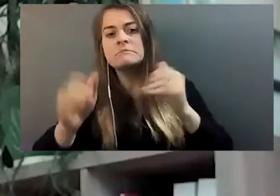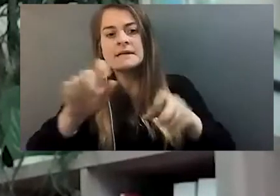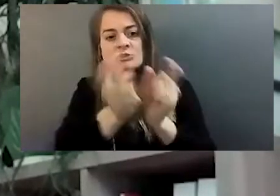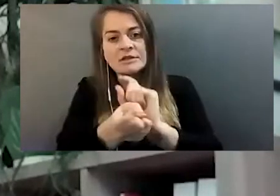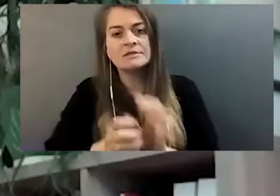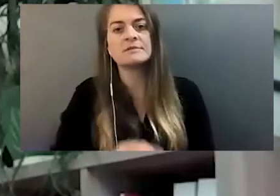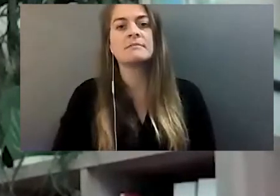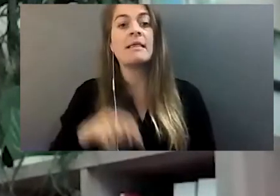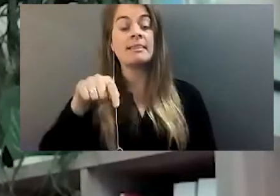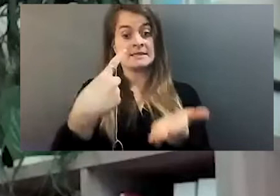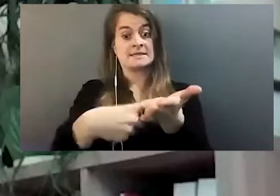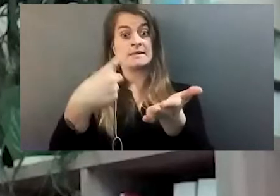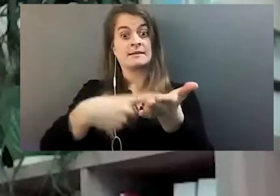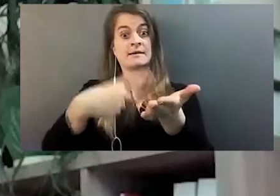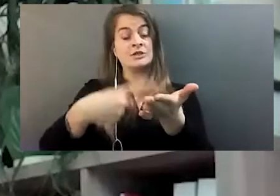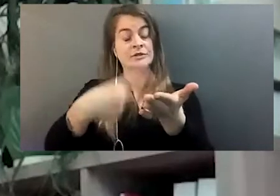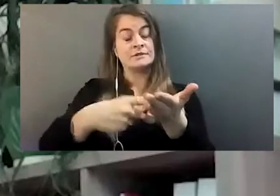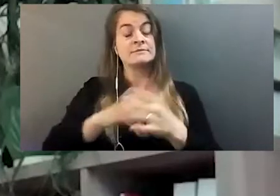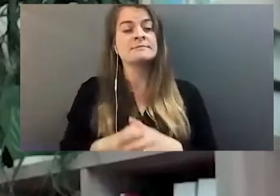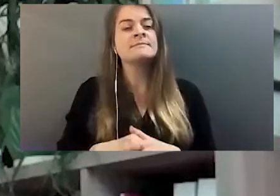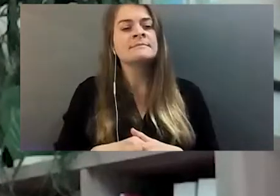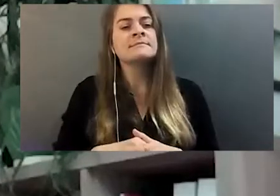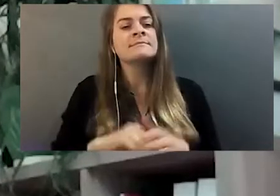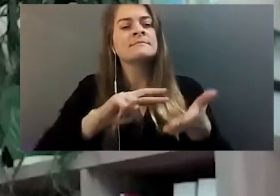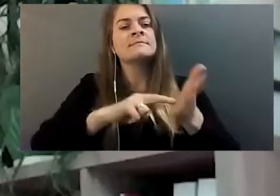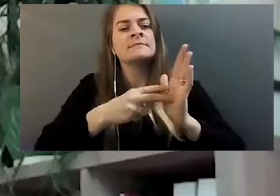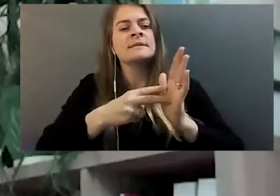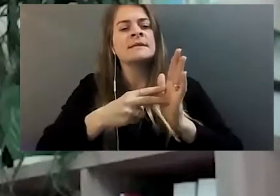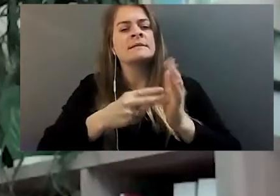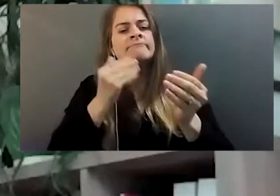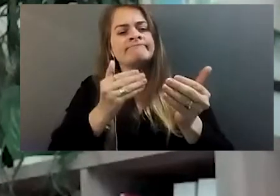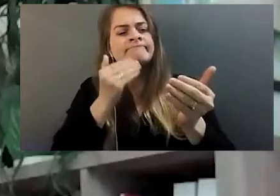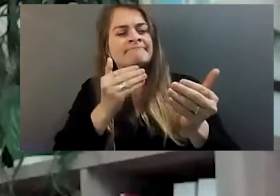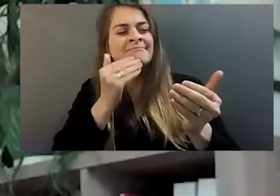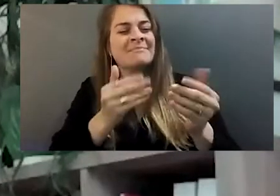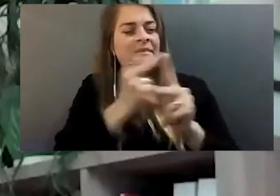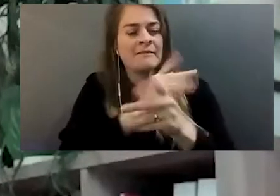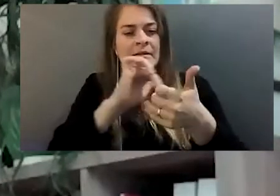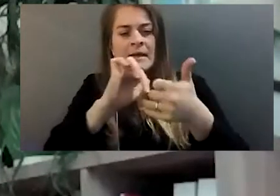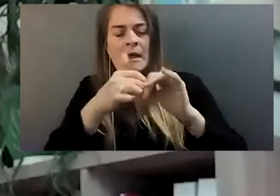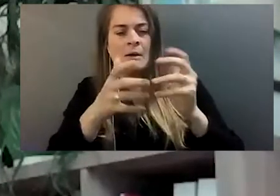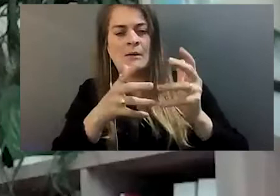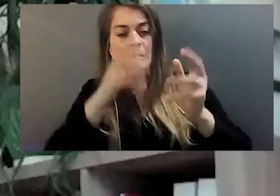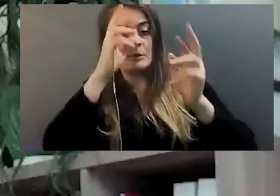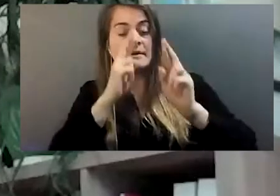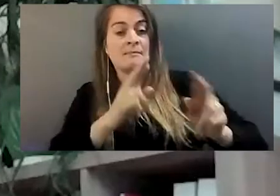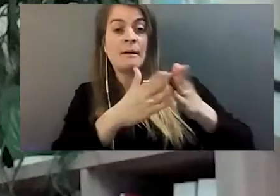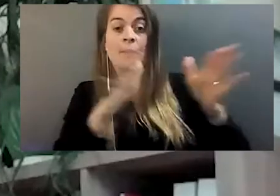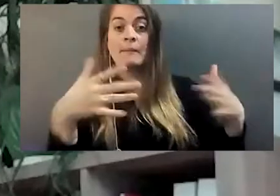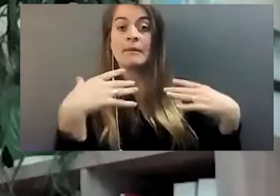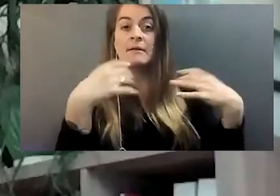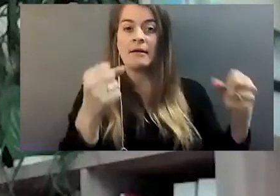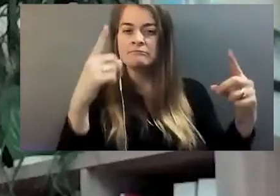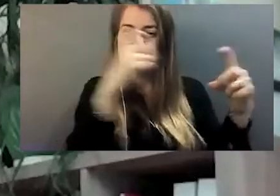Conversations like this one we're having today brings us closer to finding a balance between respecting the complexities of public health and